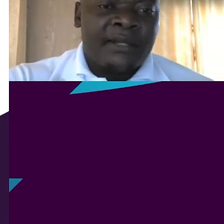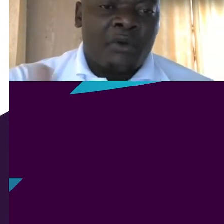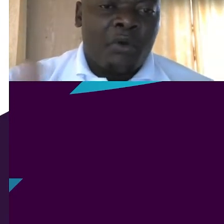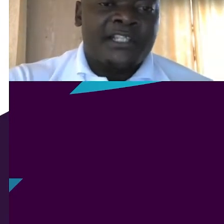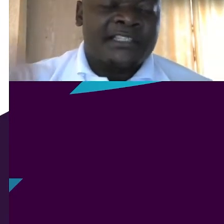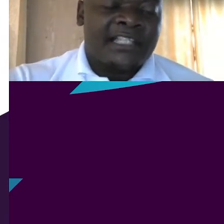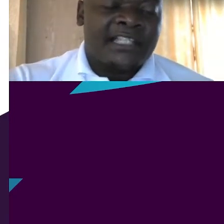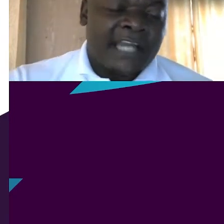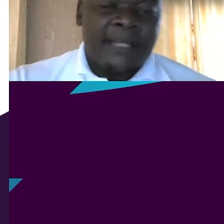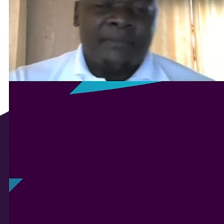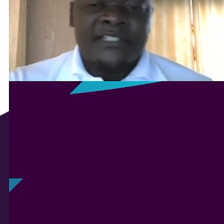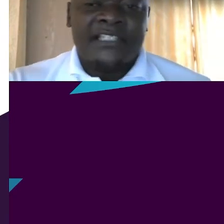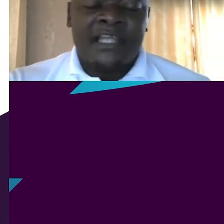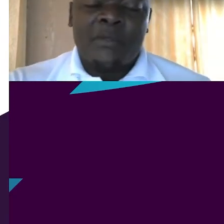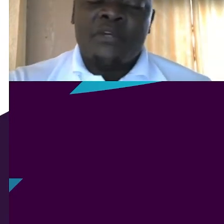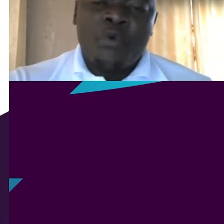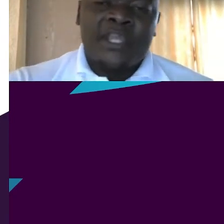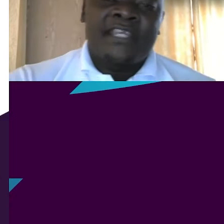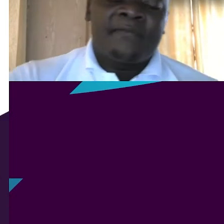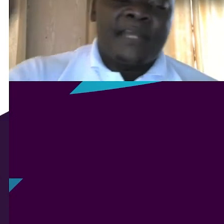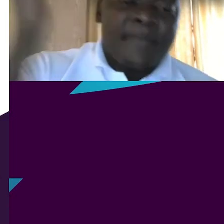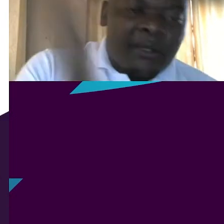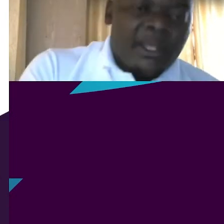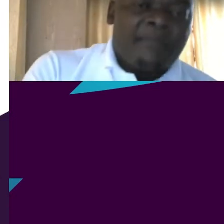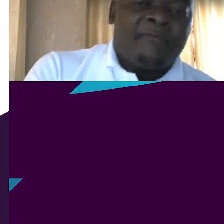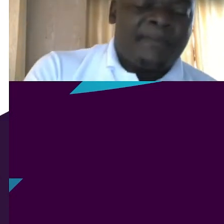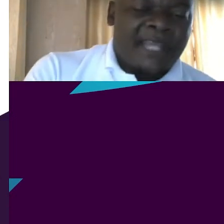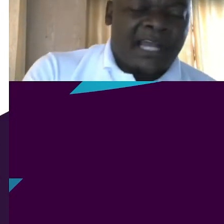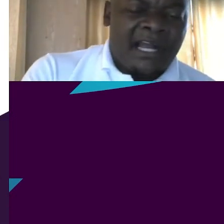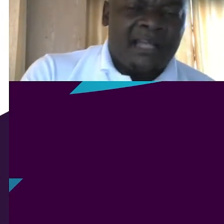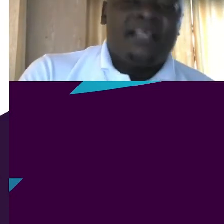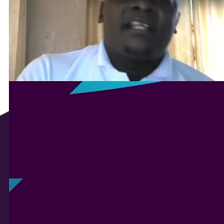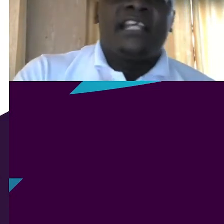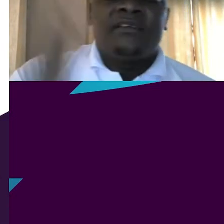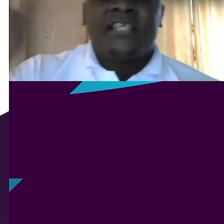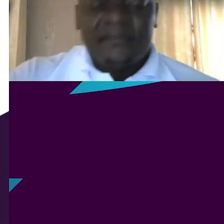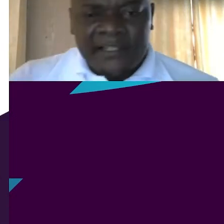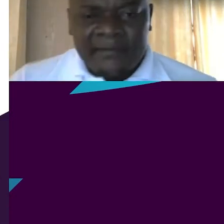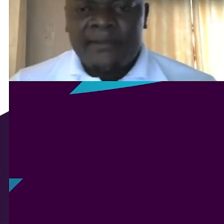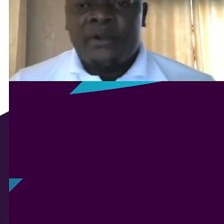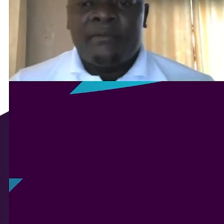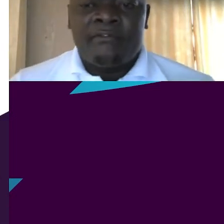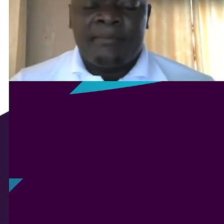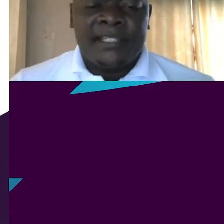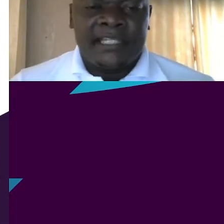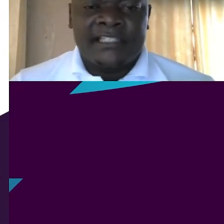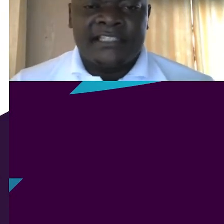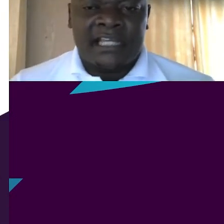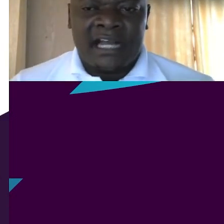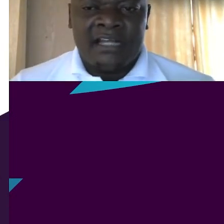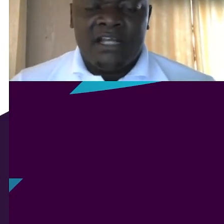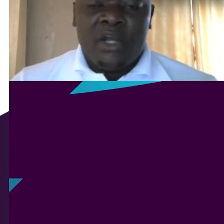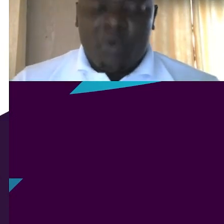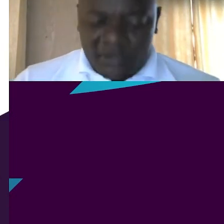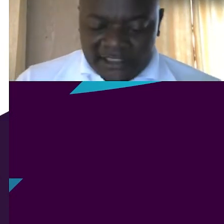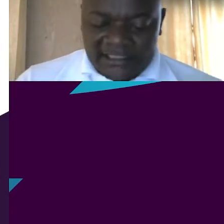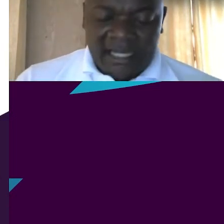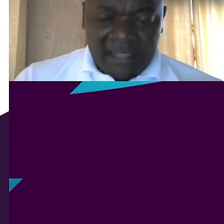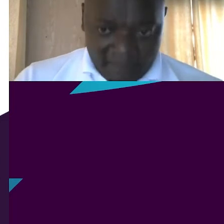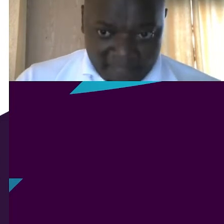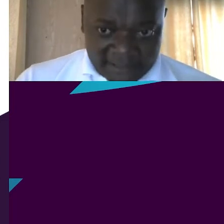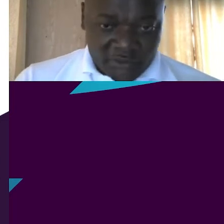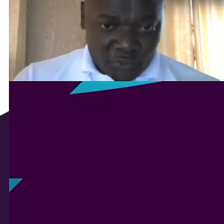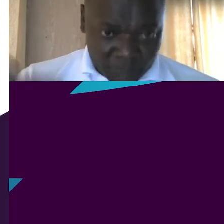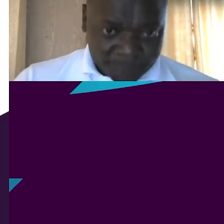Awards, Ismail always an MC there. We give the male MVP a car. Then we give the female MVP in the league a car. All